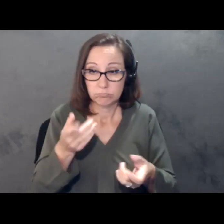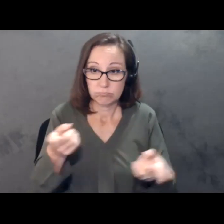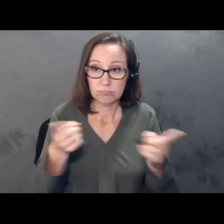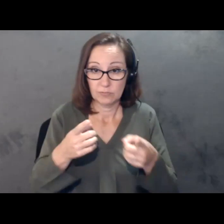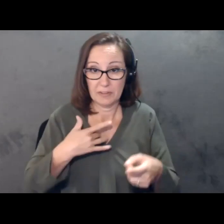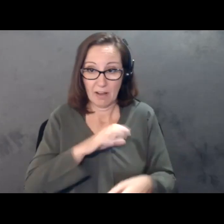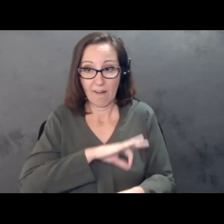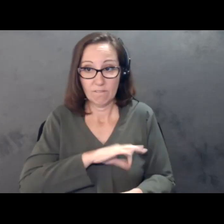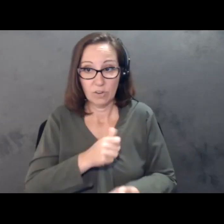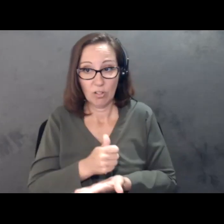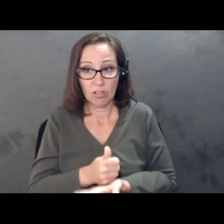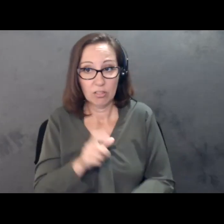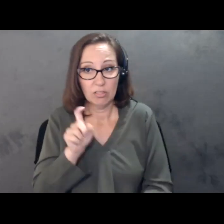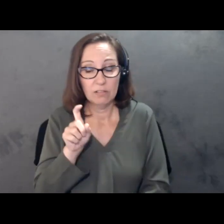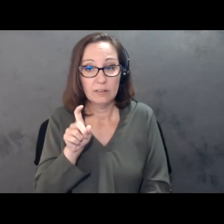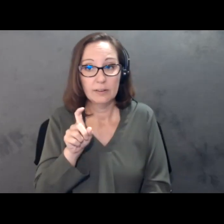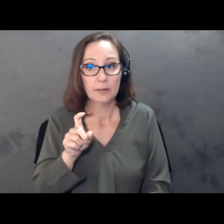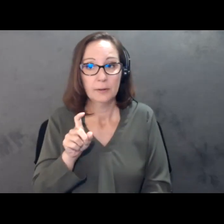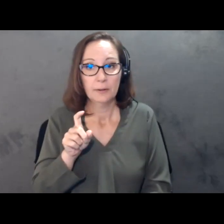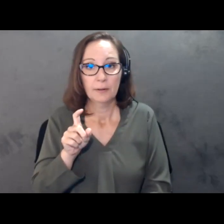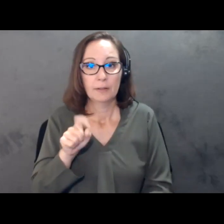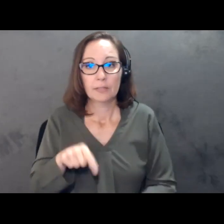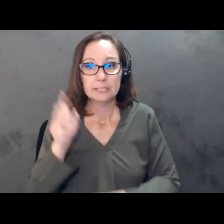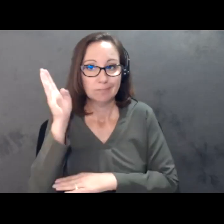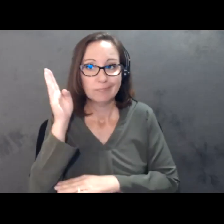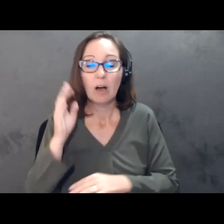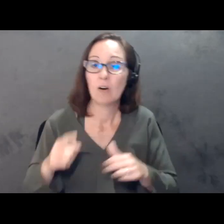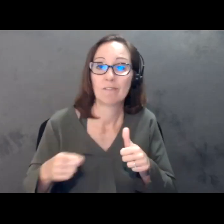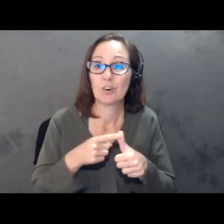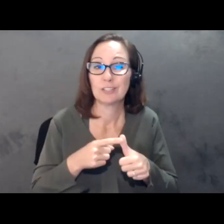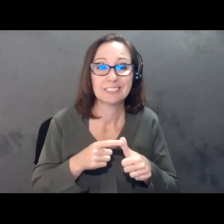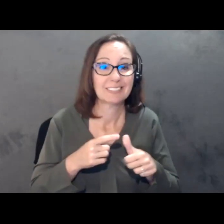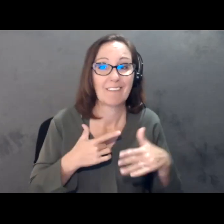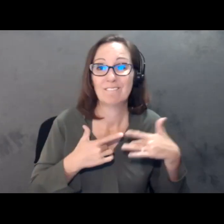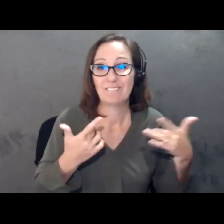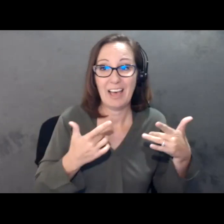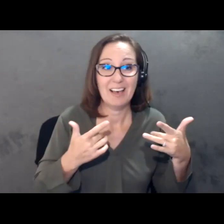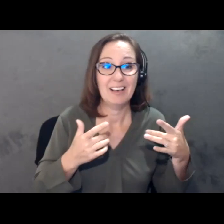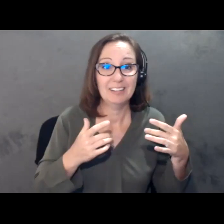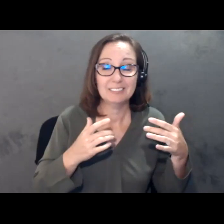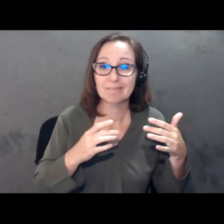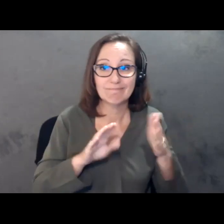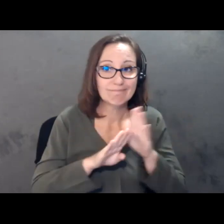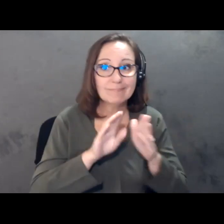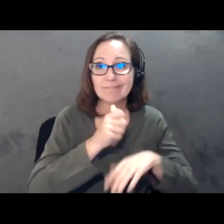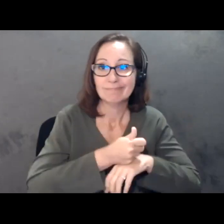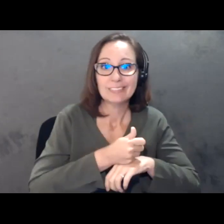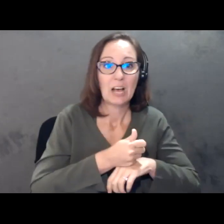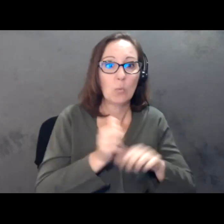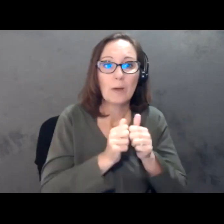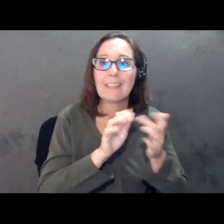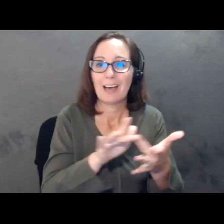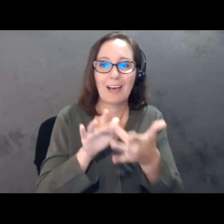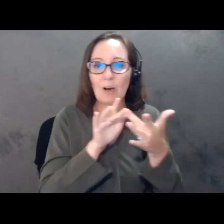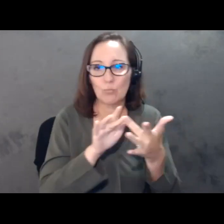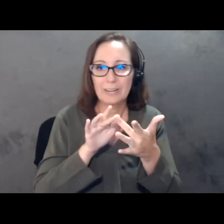helpful. You know, I think this was one of the first events that we put together that had more of an outreach focus, and we really wanted to